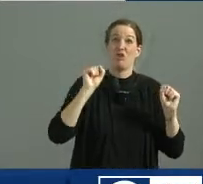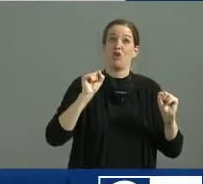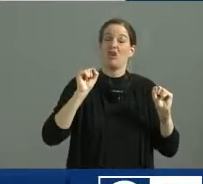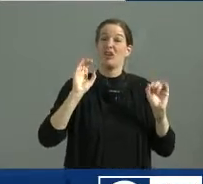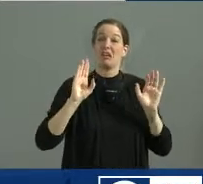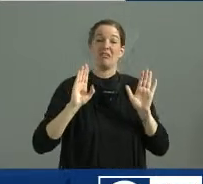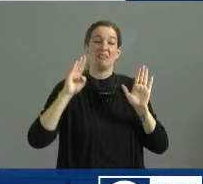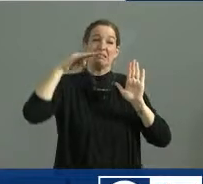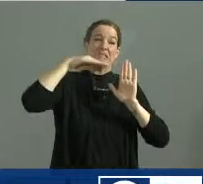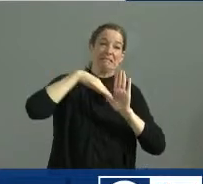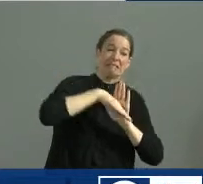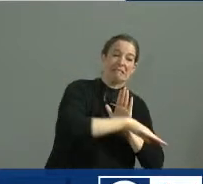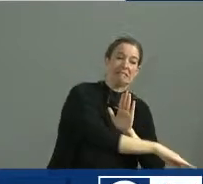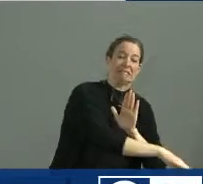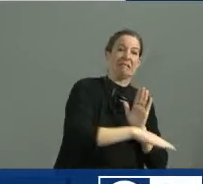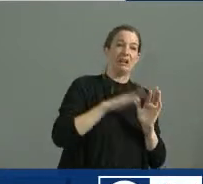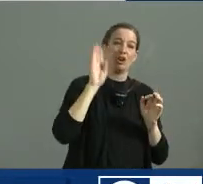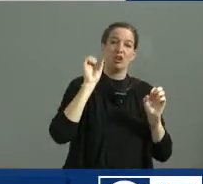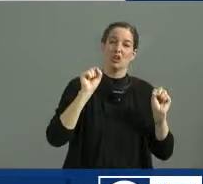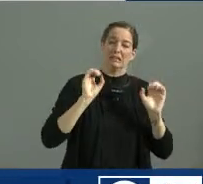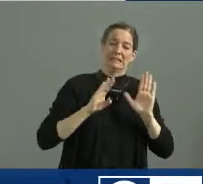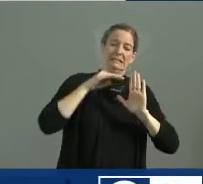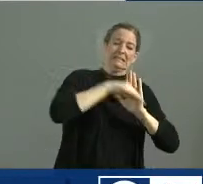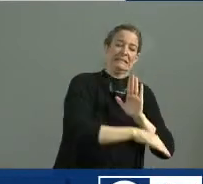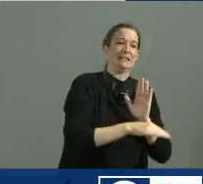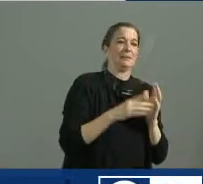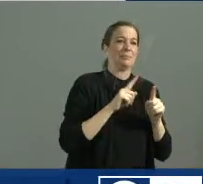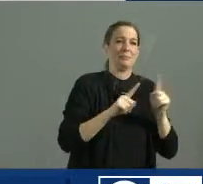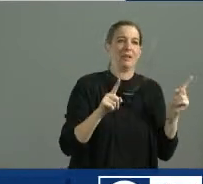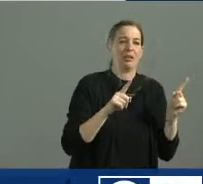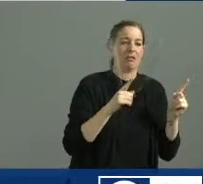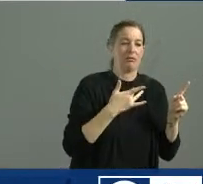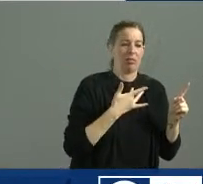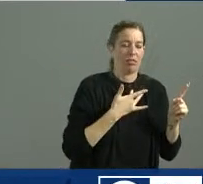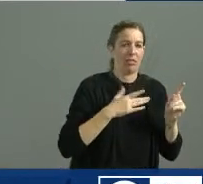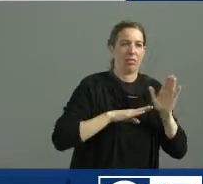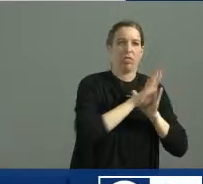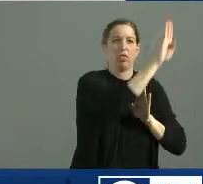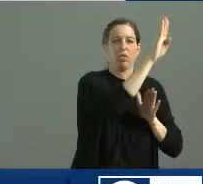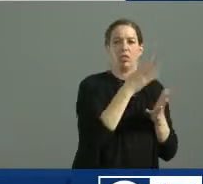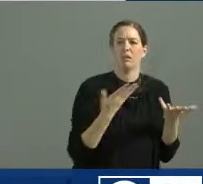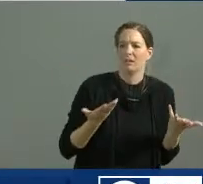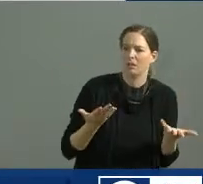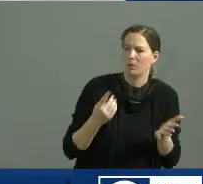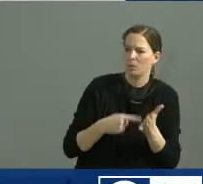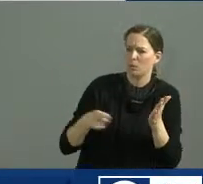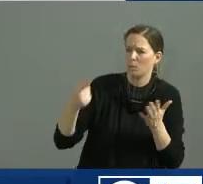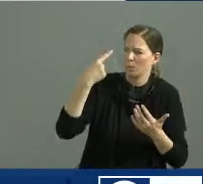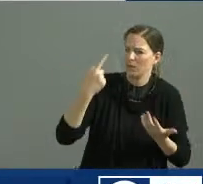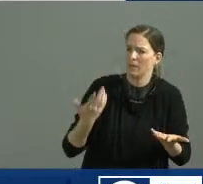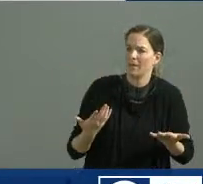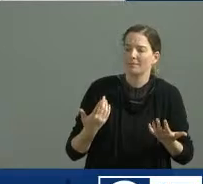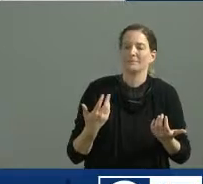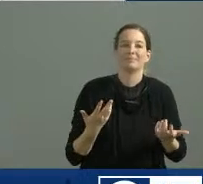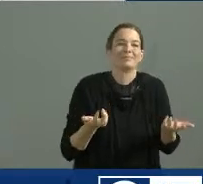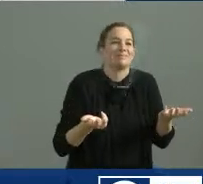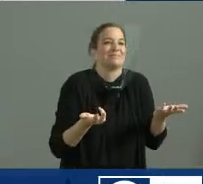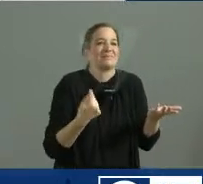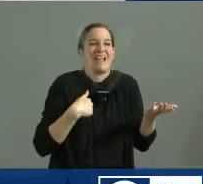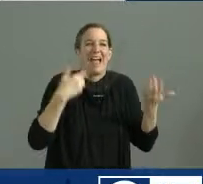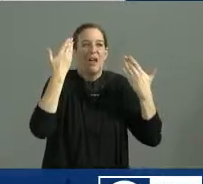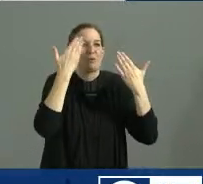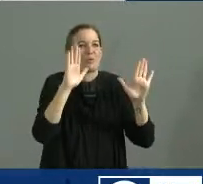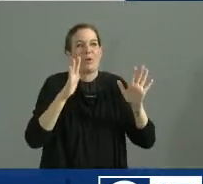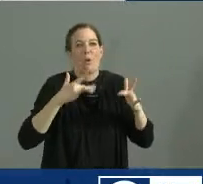have changed it? Did we have to get to this point? I don't know. When we look at what's going on around the country and around the world, I don't